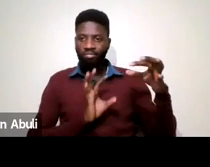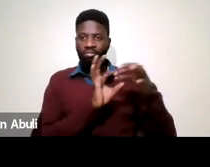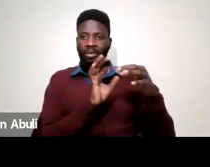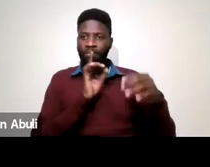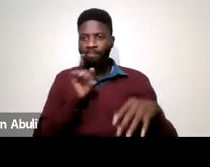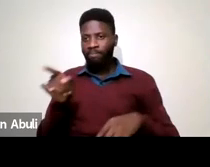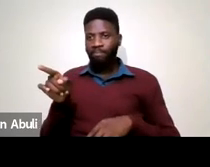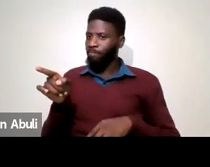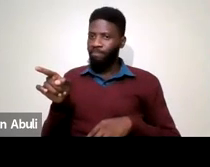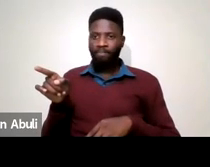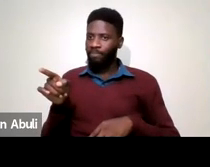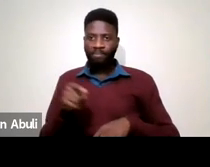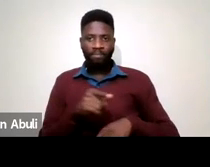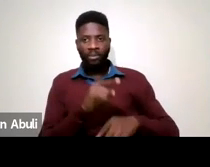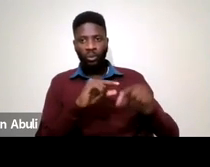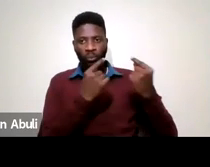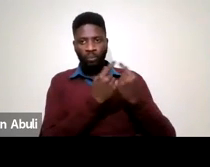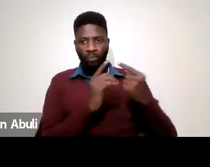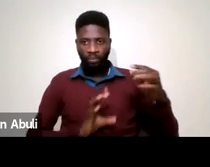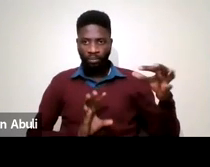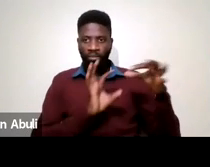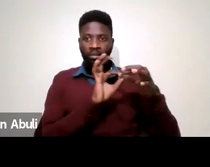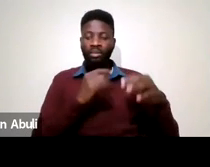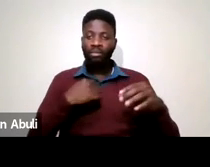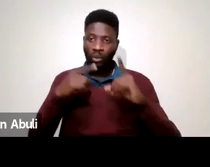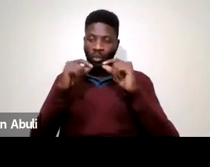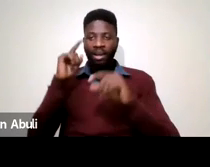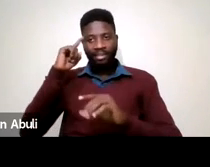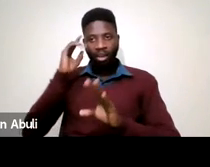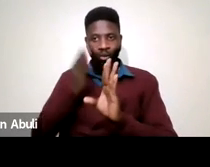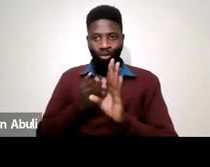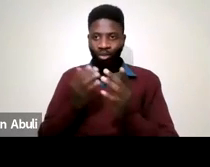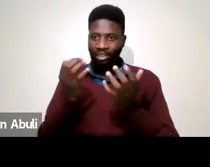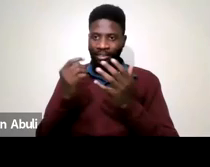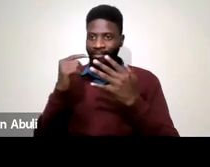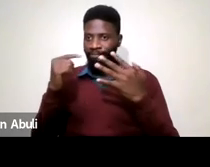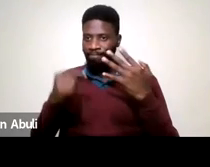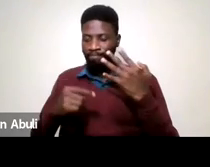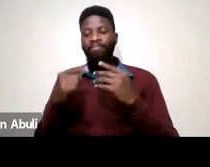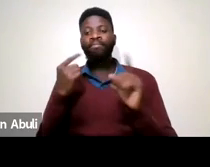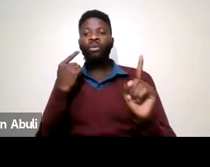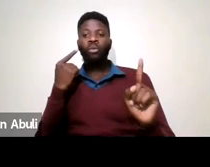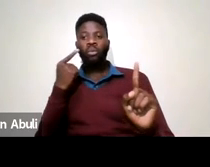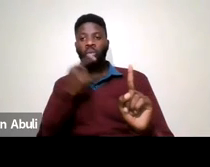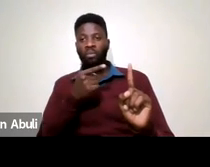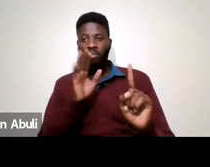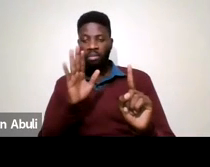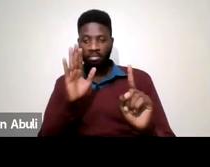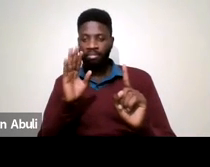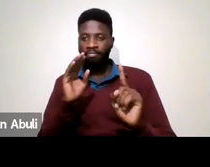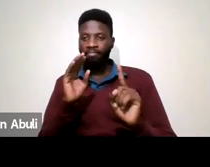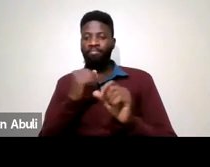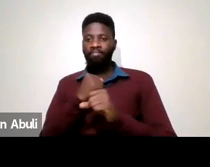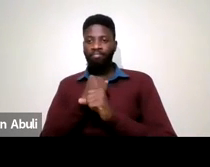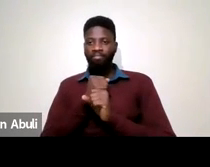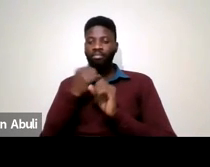this is where I belong. Of course, I've mentioned psychological needs and all that. So setting goals will entail